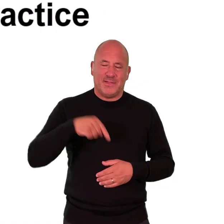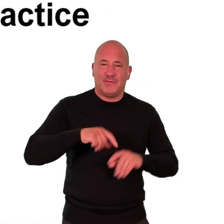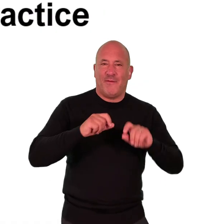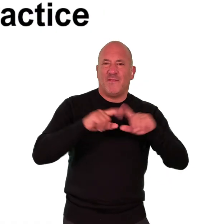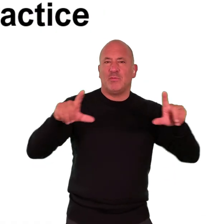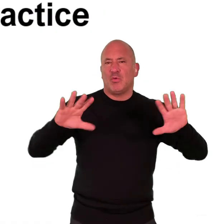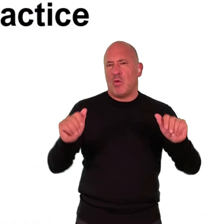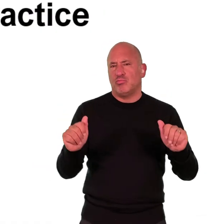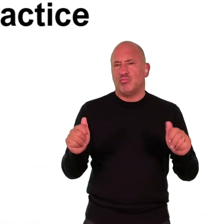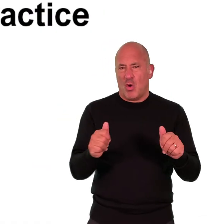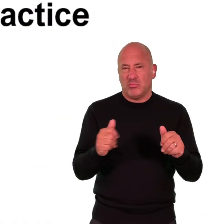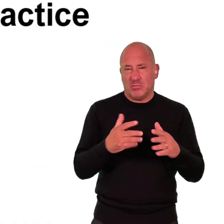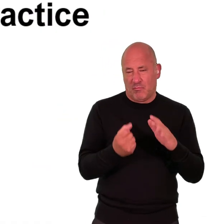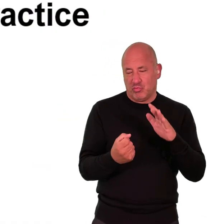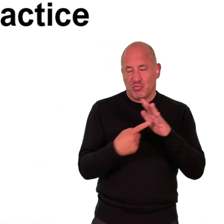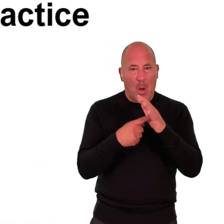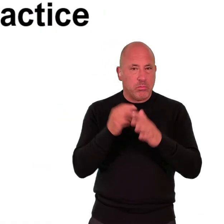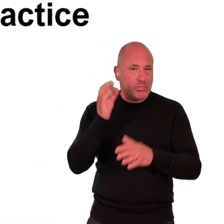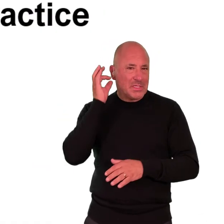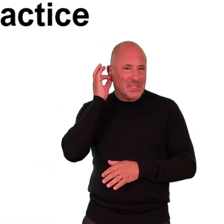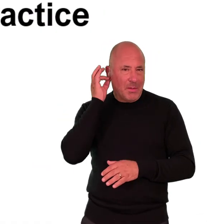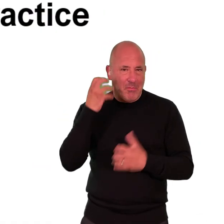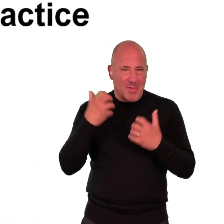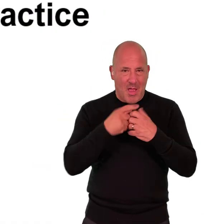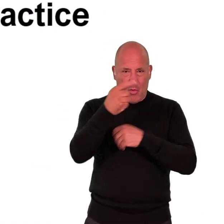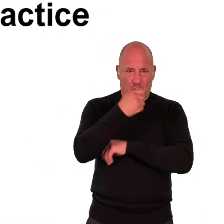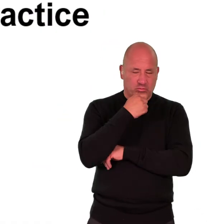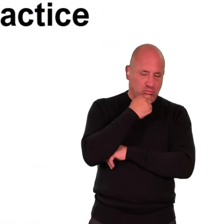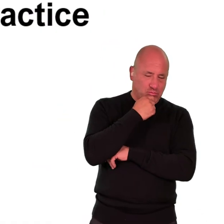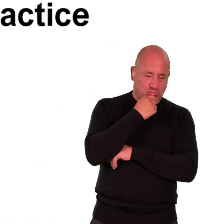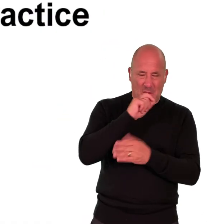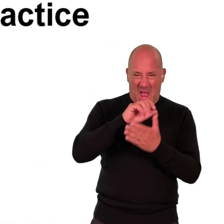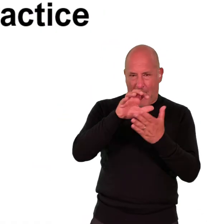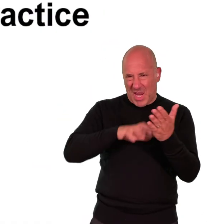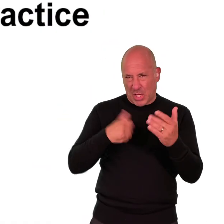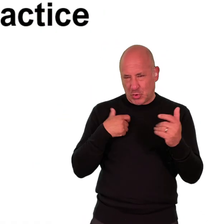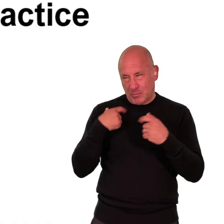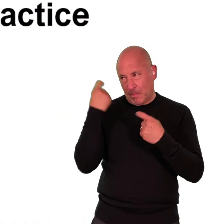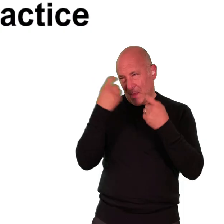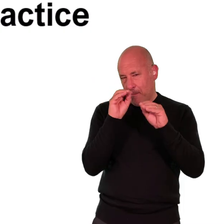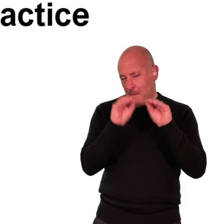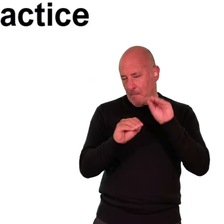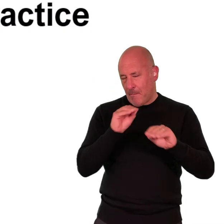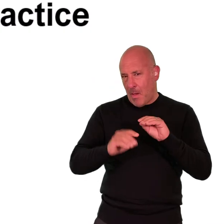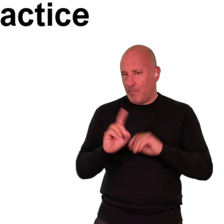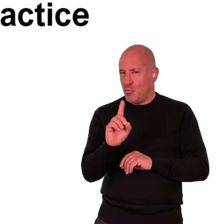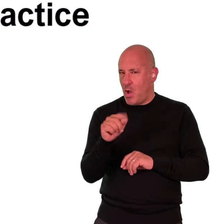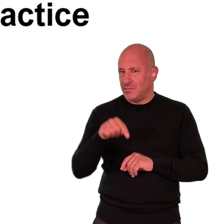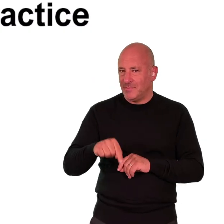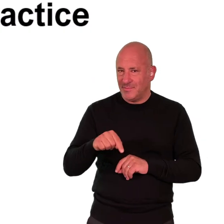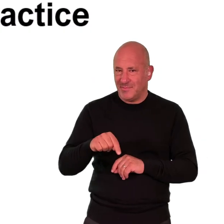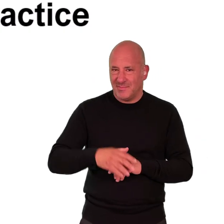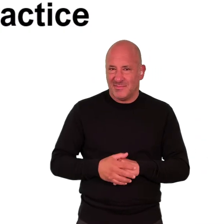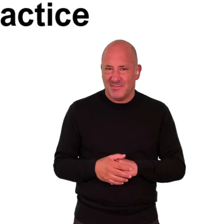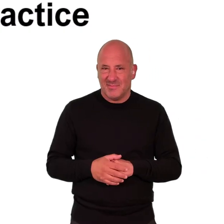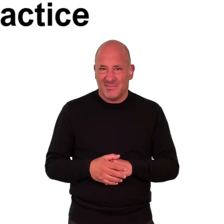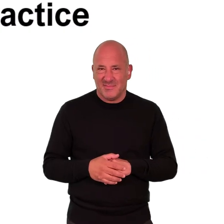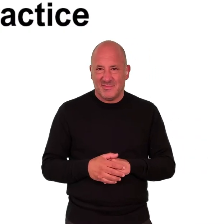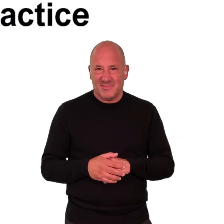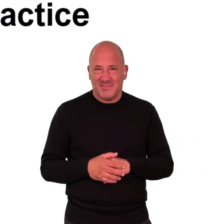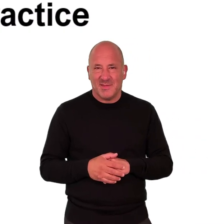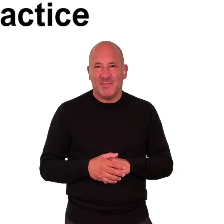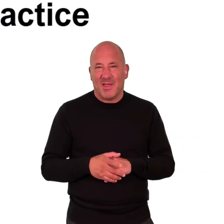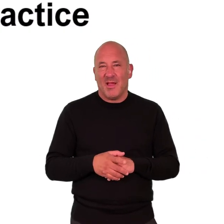to think about when you're ready to draft your application. It probably makes most sense to watch this when you're already familiar with the